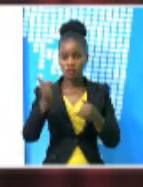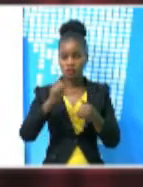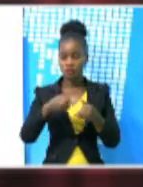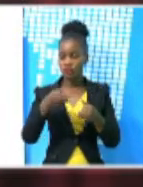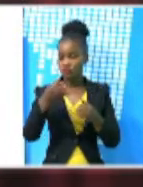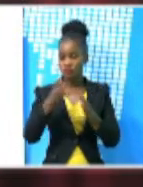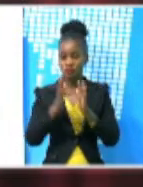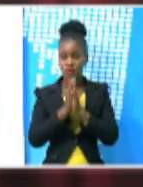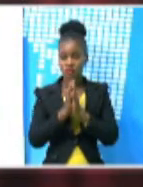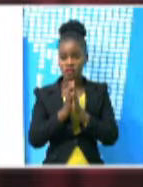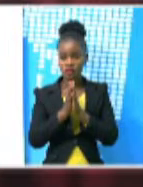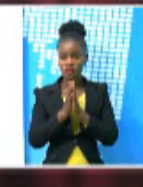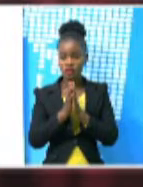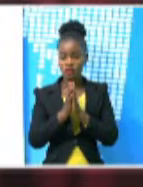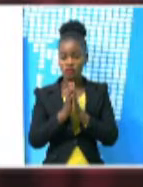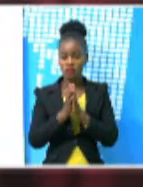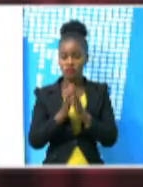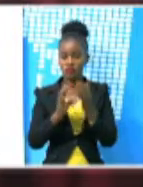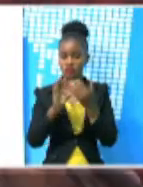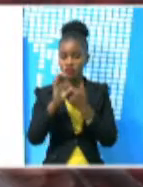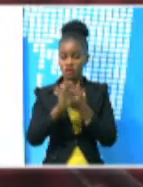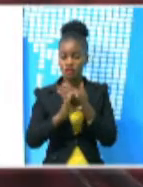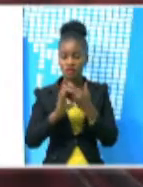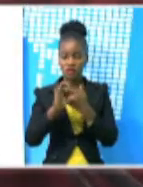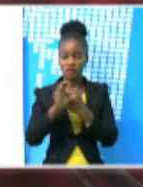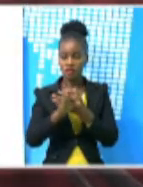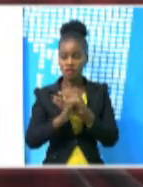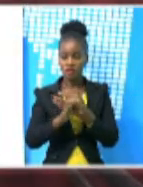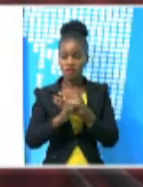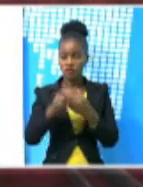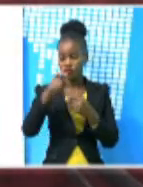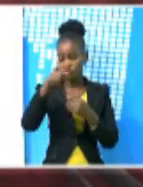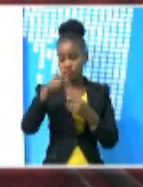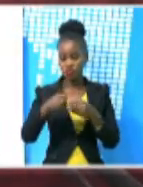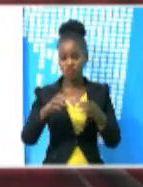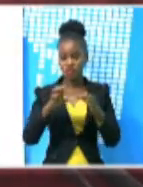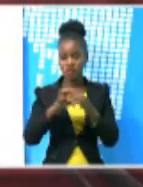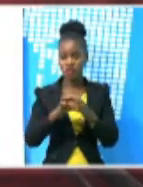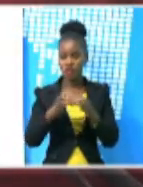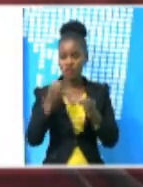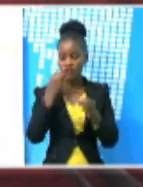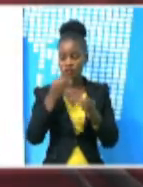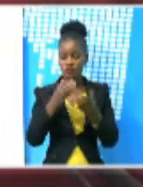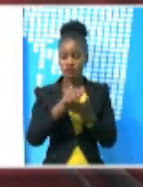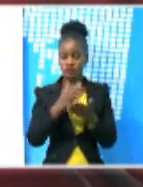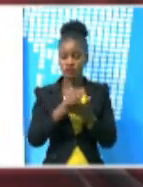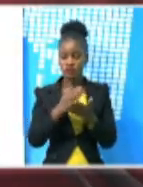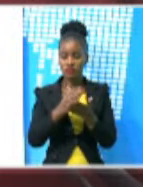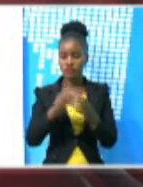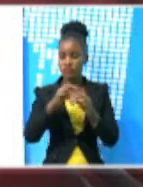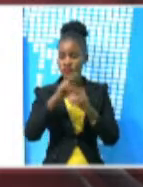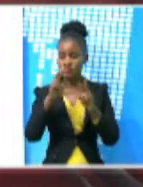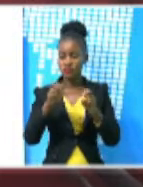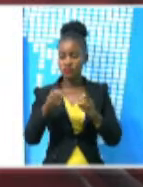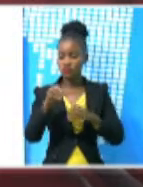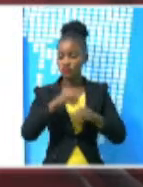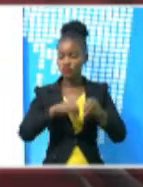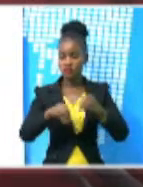region, the Southern Community. The customs union eliminated the tariffs, the